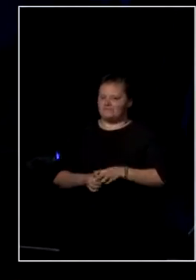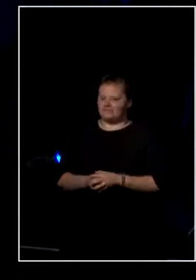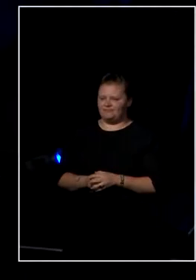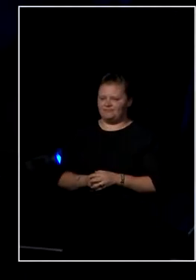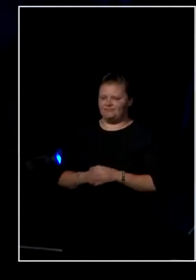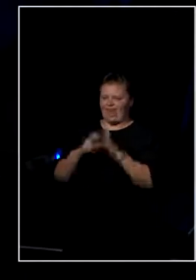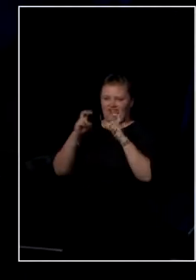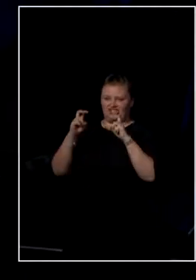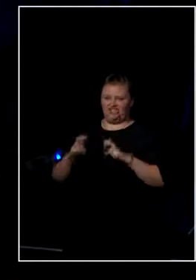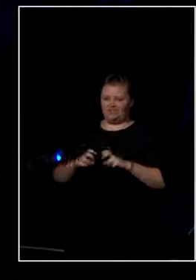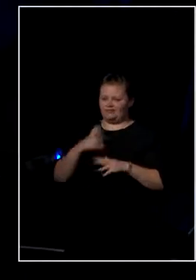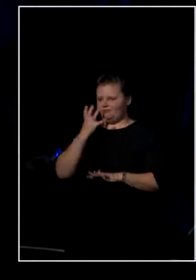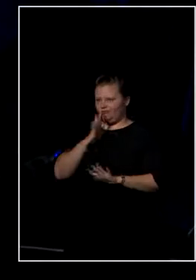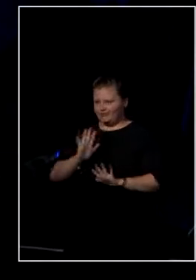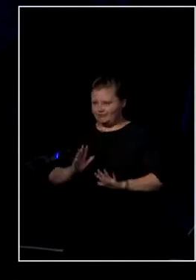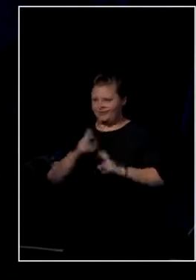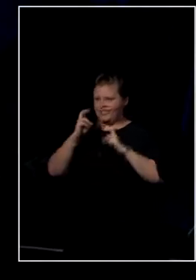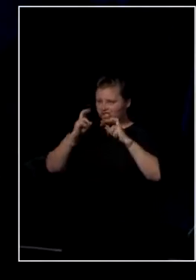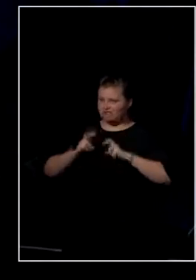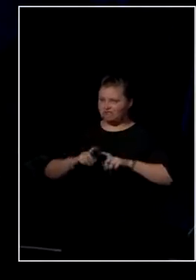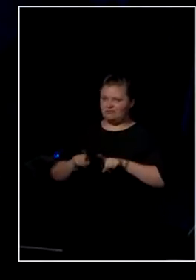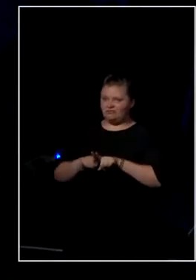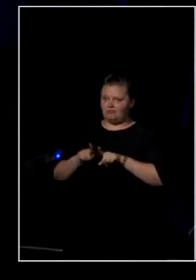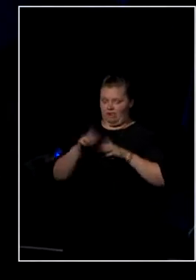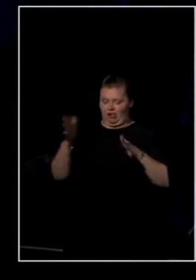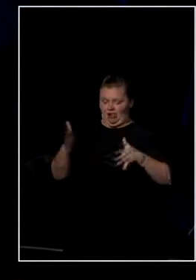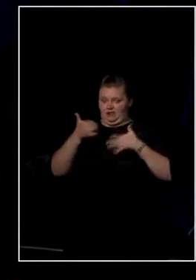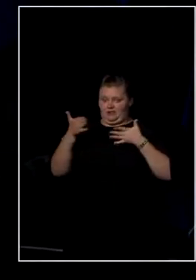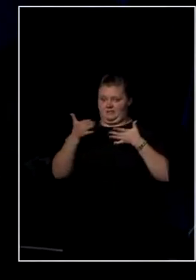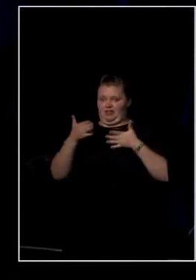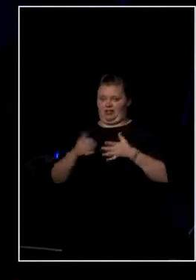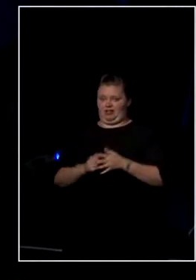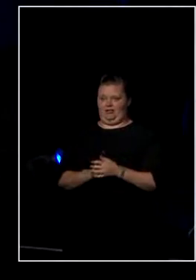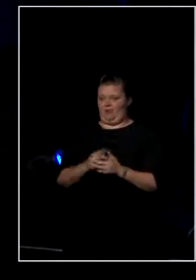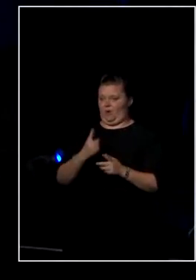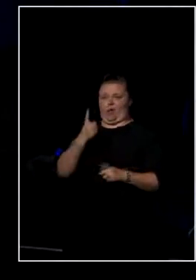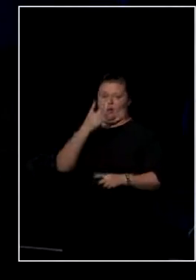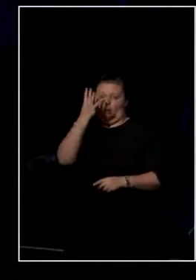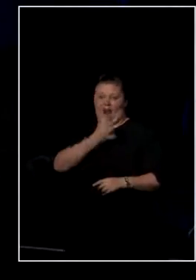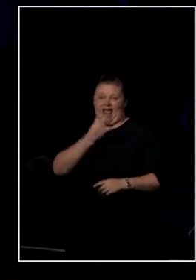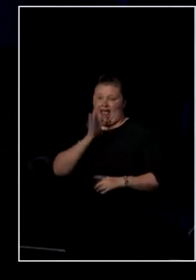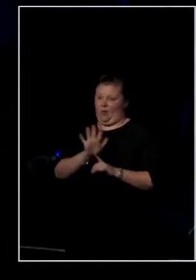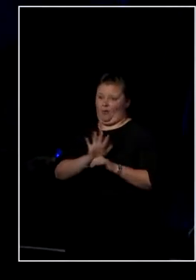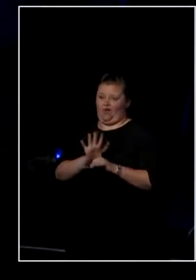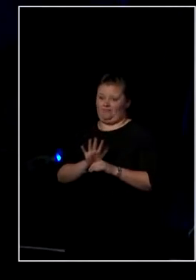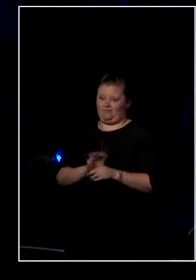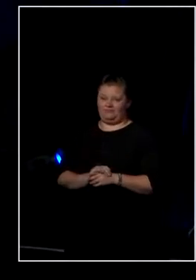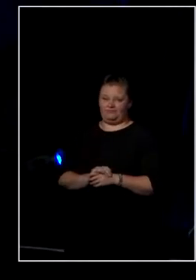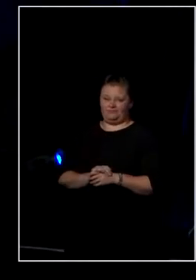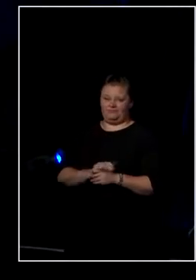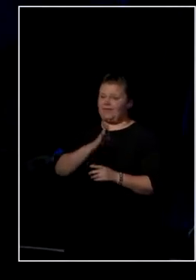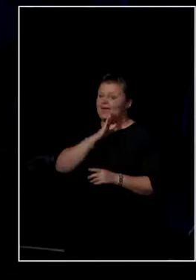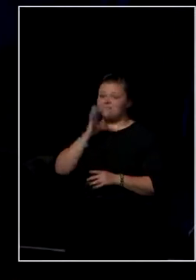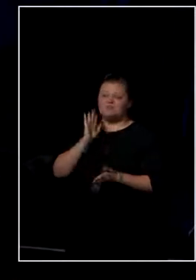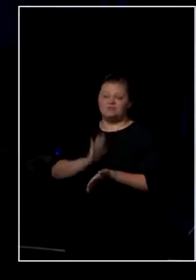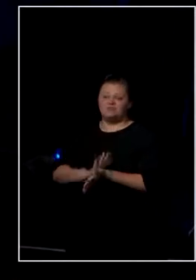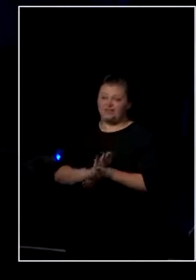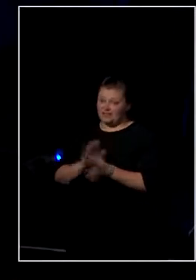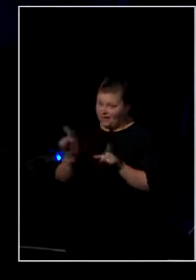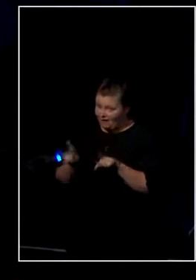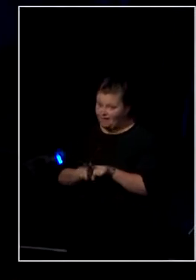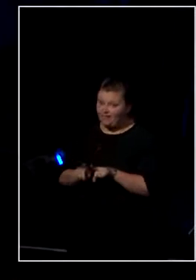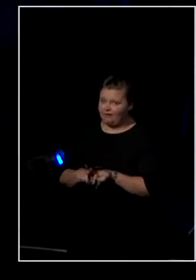and shit, I'm sorry, but shit too, for an hour or so. And we missed out on breakfast as